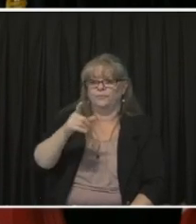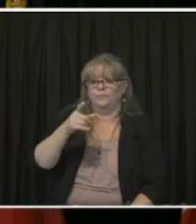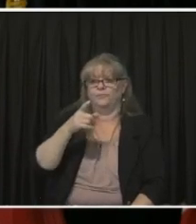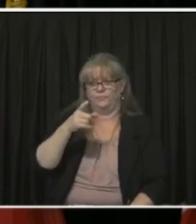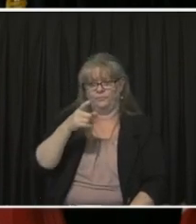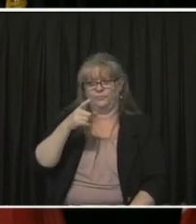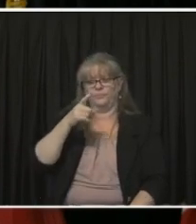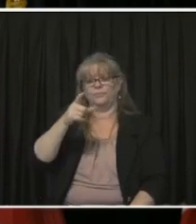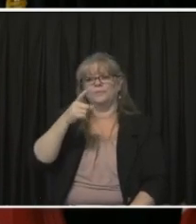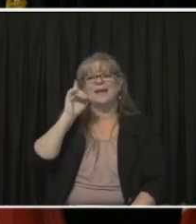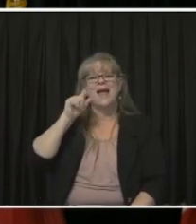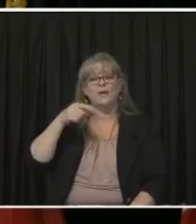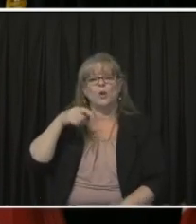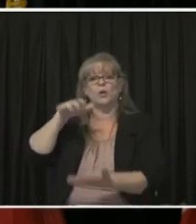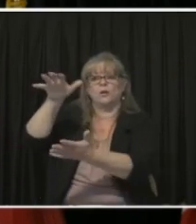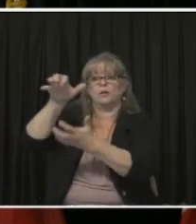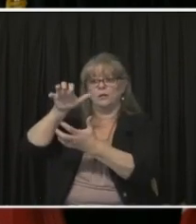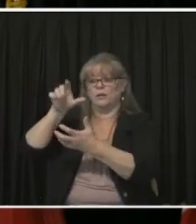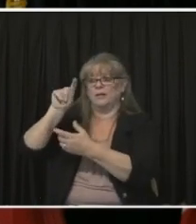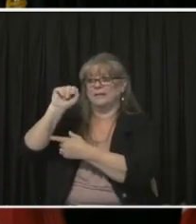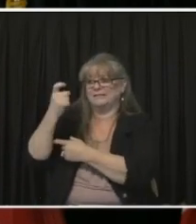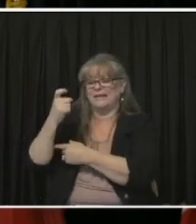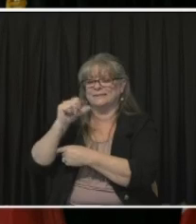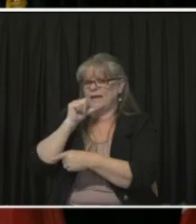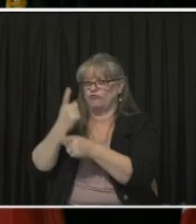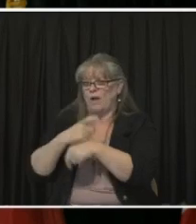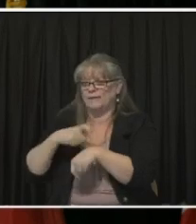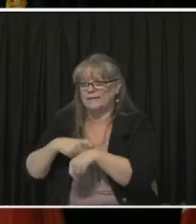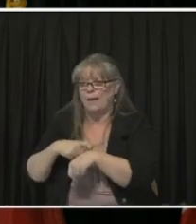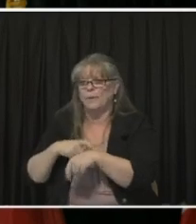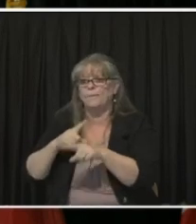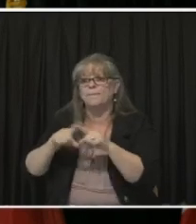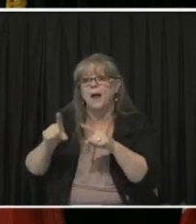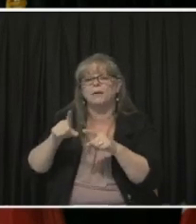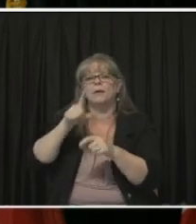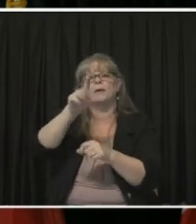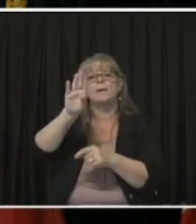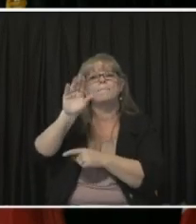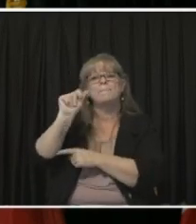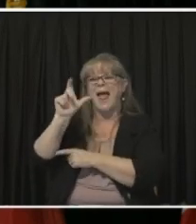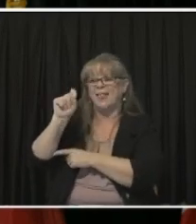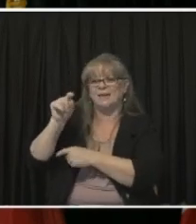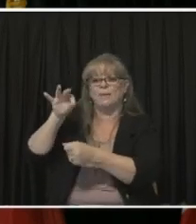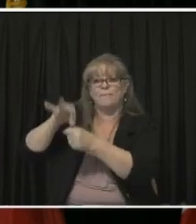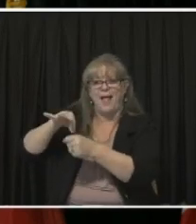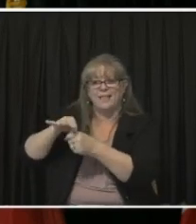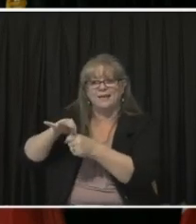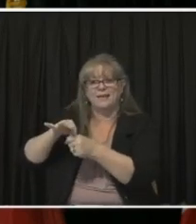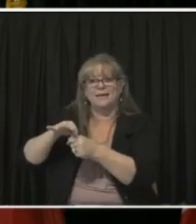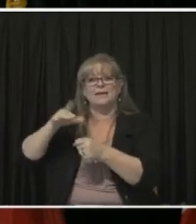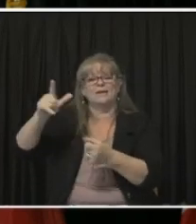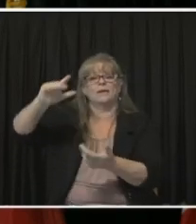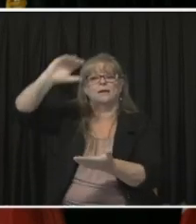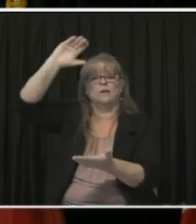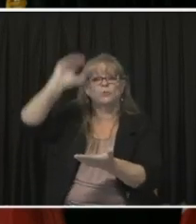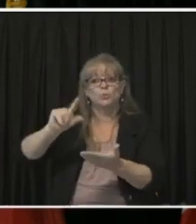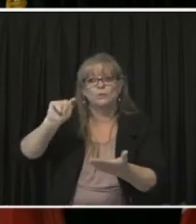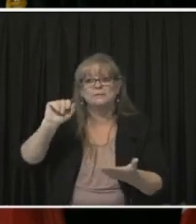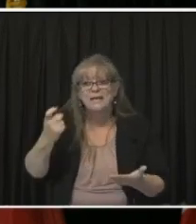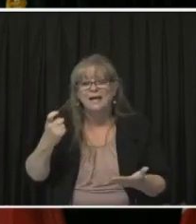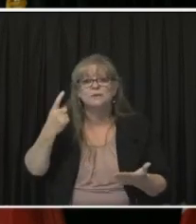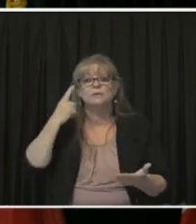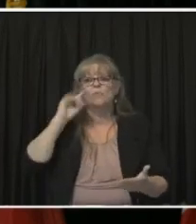effort underway that would, in fact, lower income taxes for about 9 out of 10 Coloradans and raise them for people